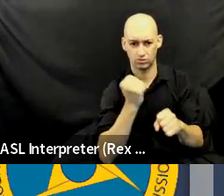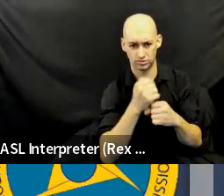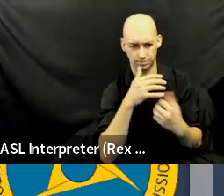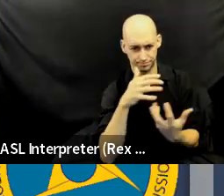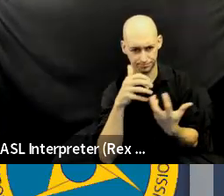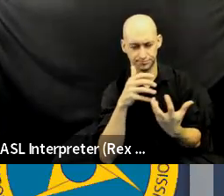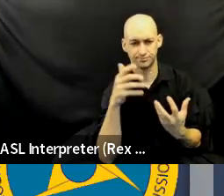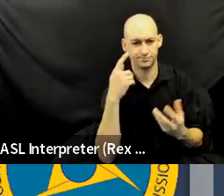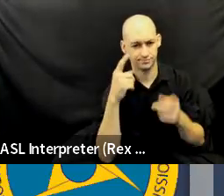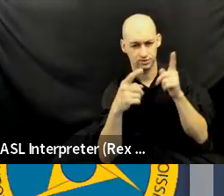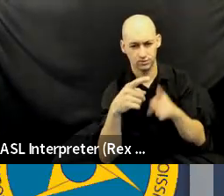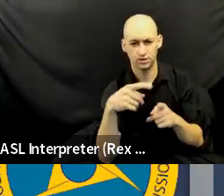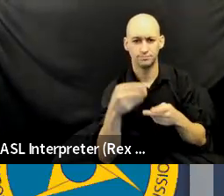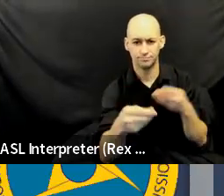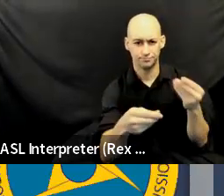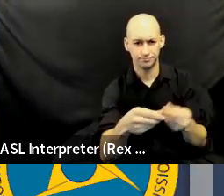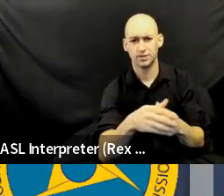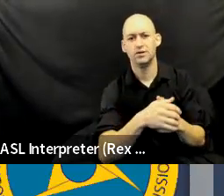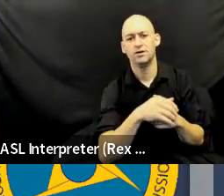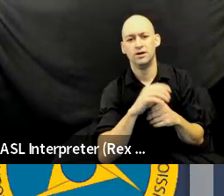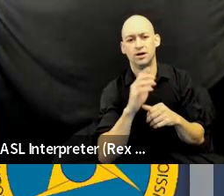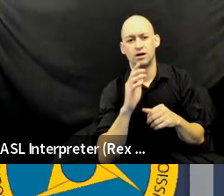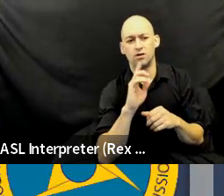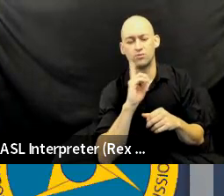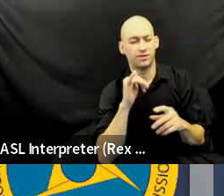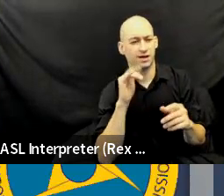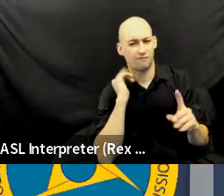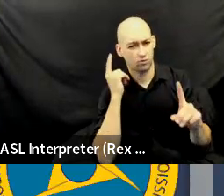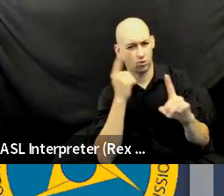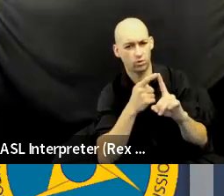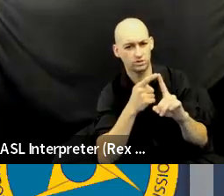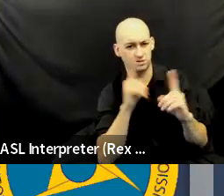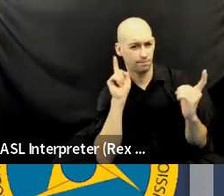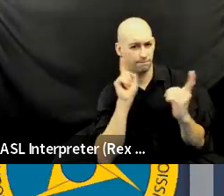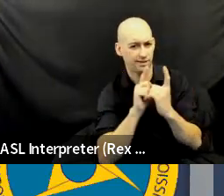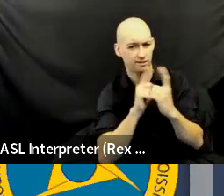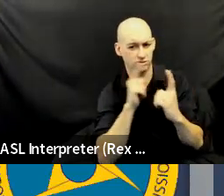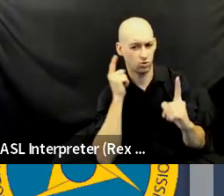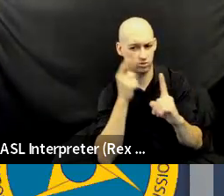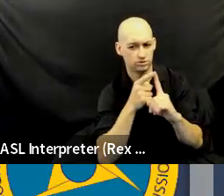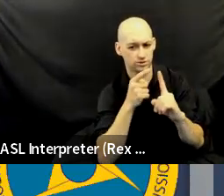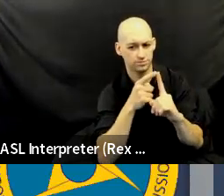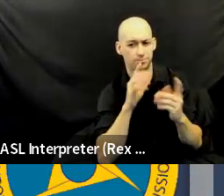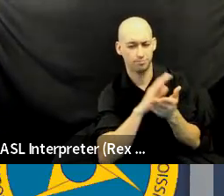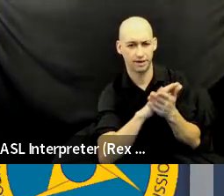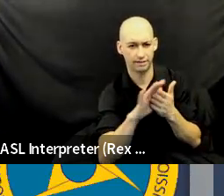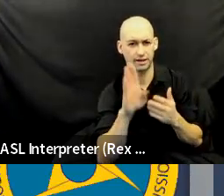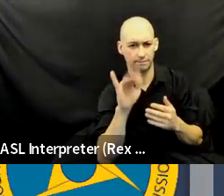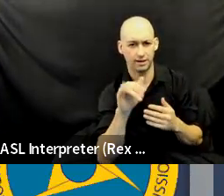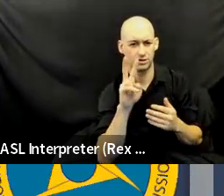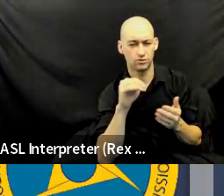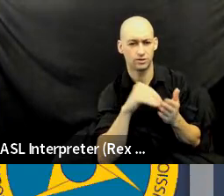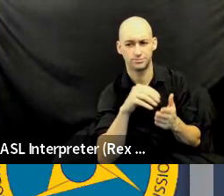It creates a path forward to help meet climate goals set by Executive Order N7920, and will also help to improve public health